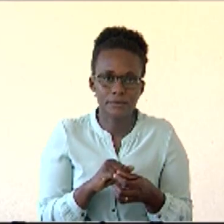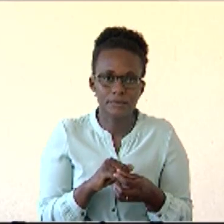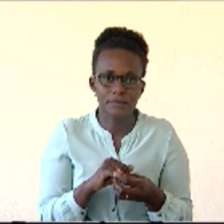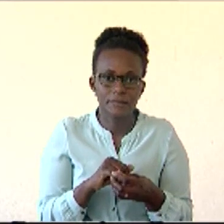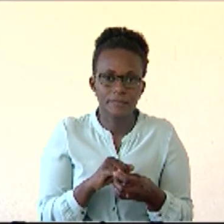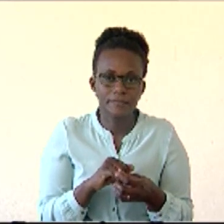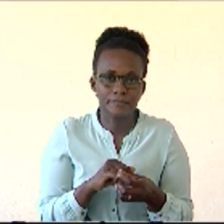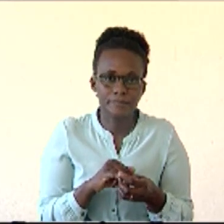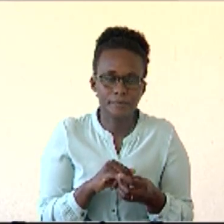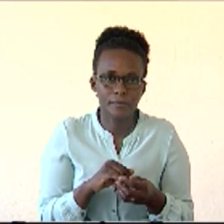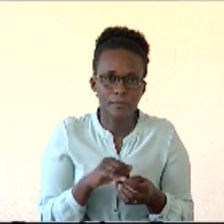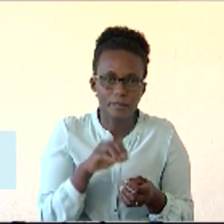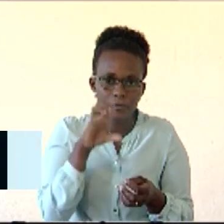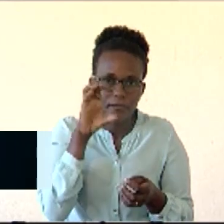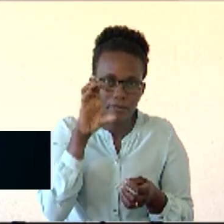aluminum